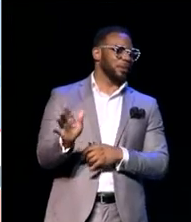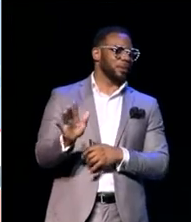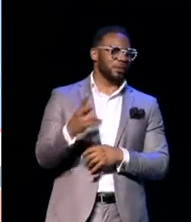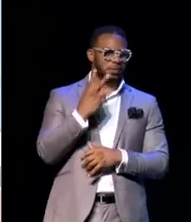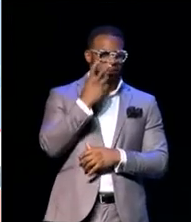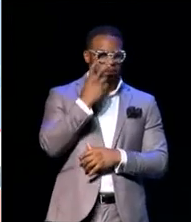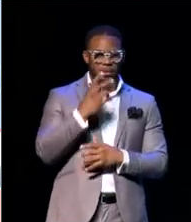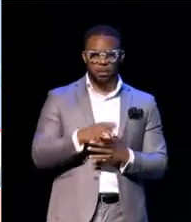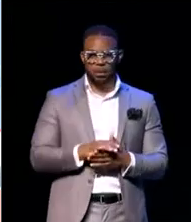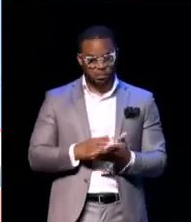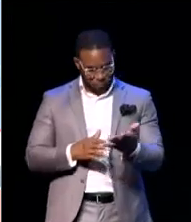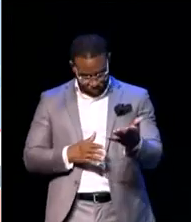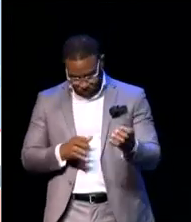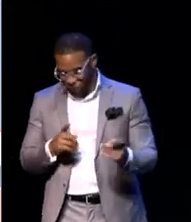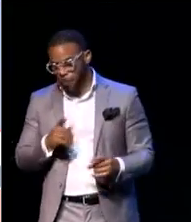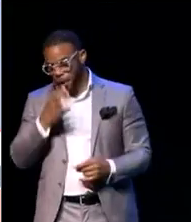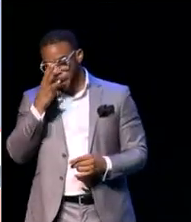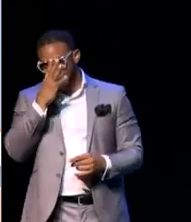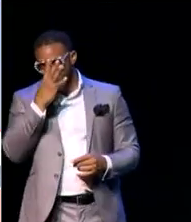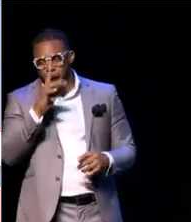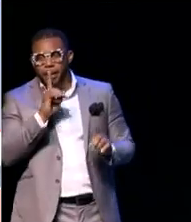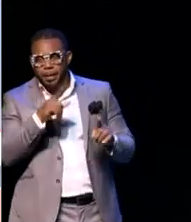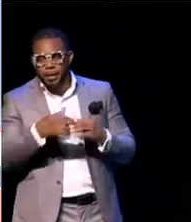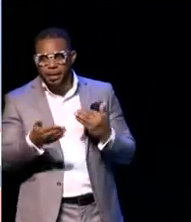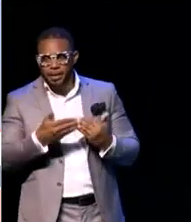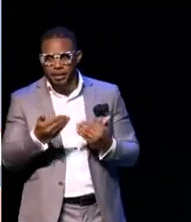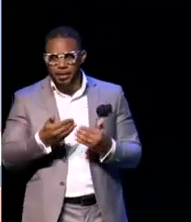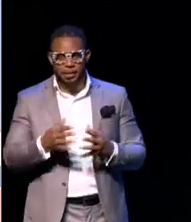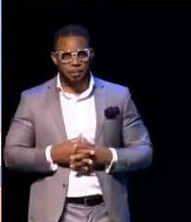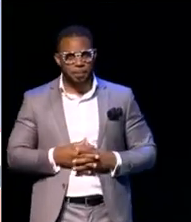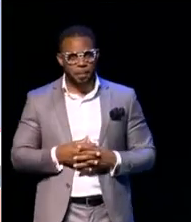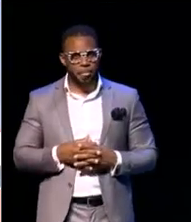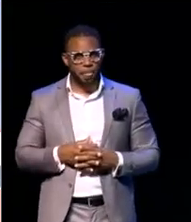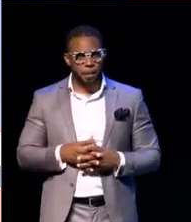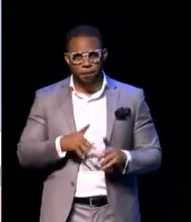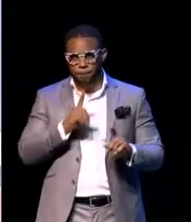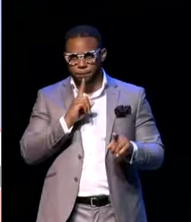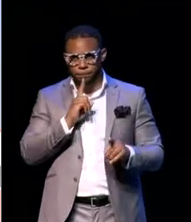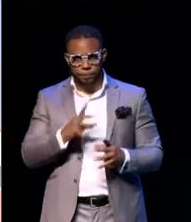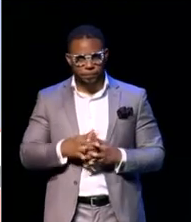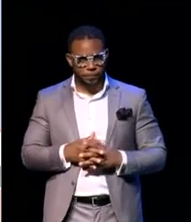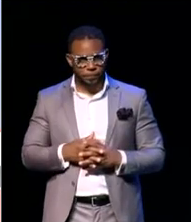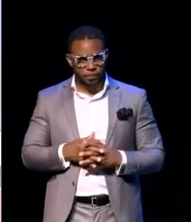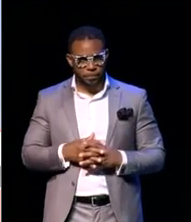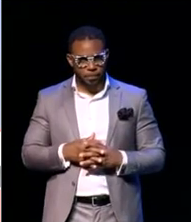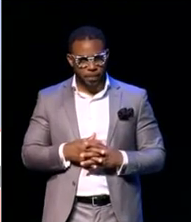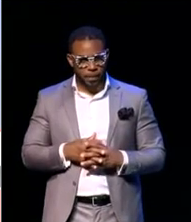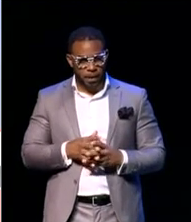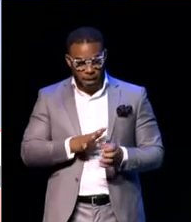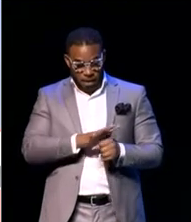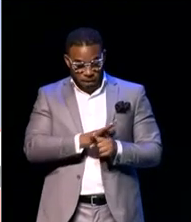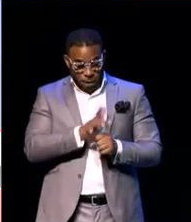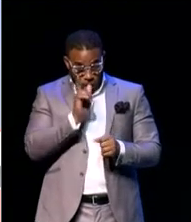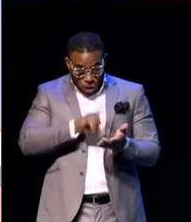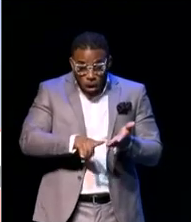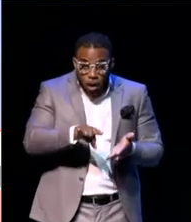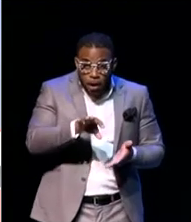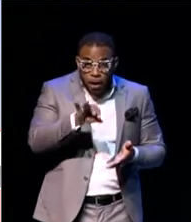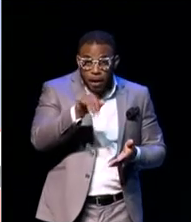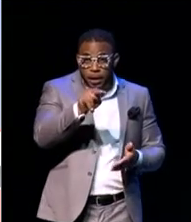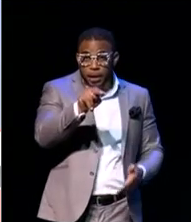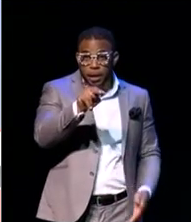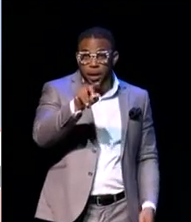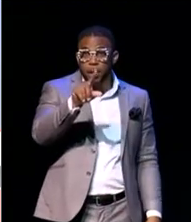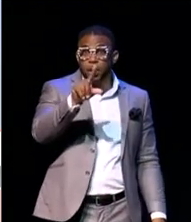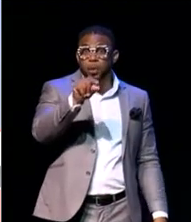fast. All right. The answer to that is easy, Madam Mayor. The answer is the virus was discovered in January